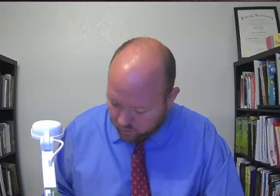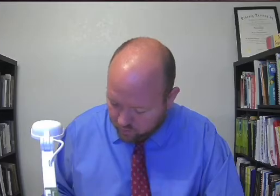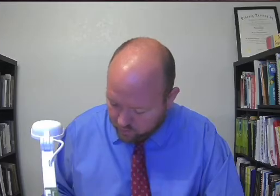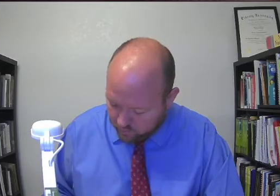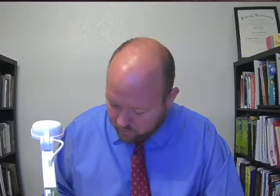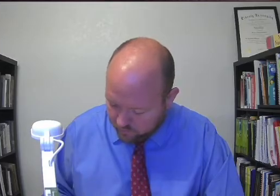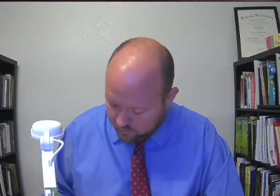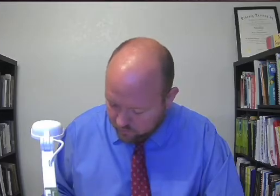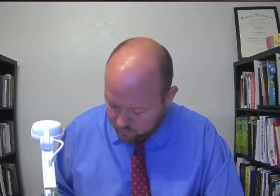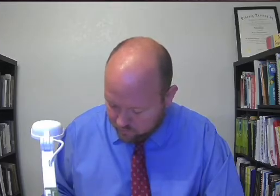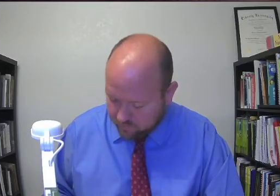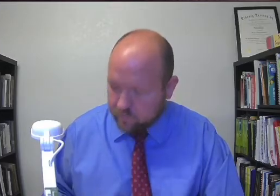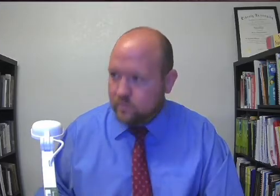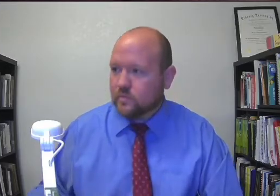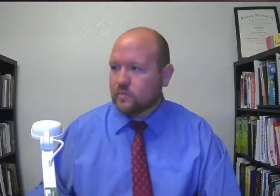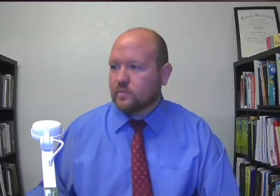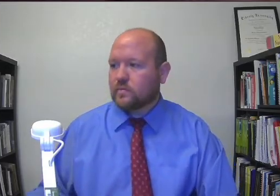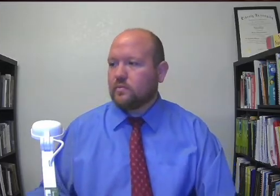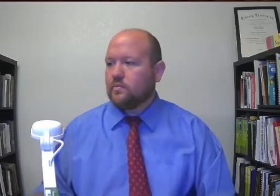Bore.